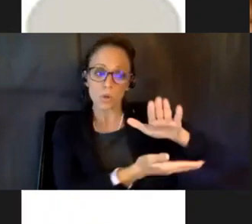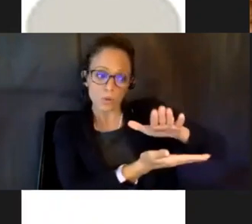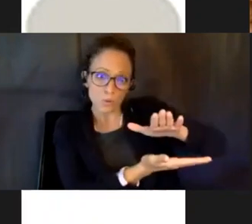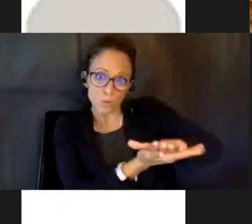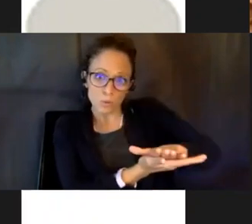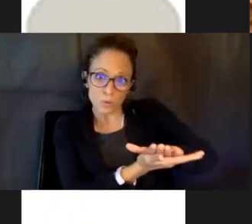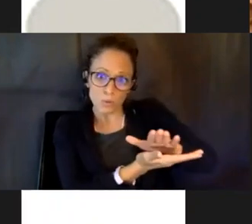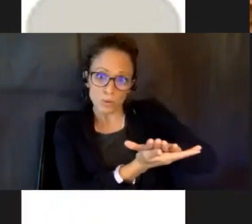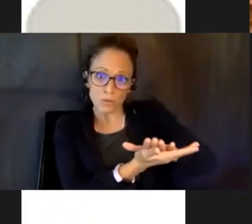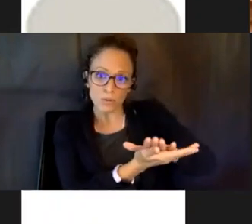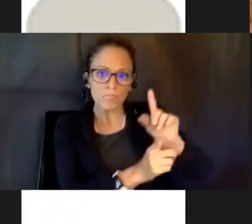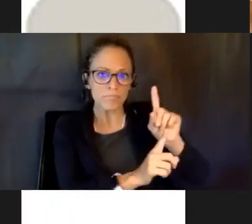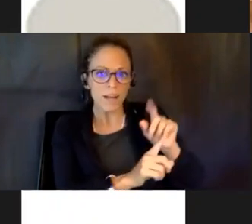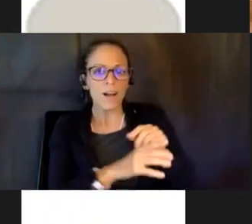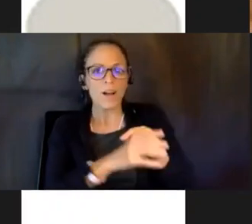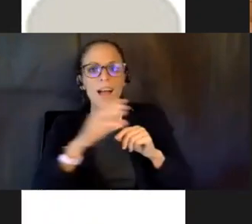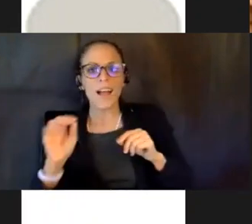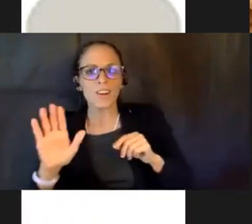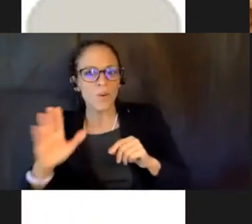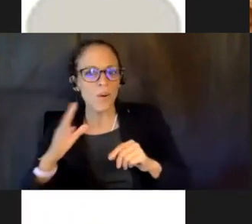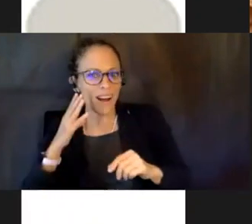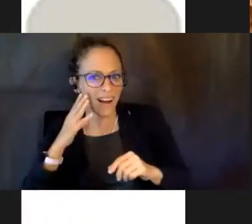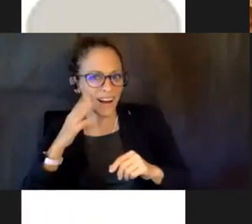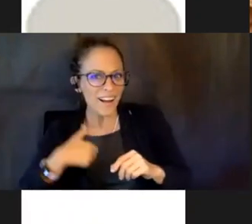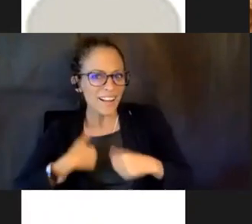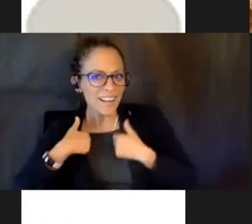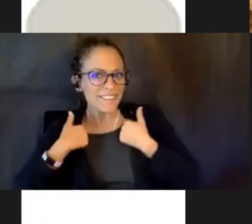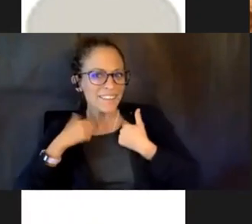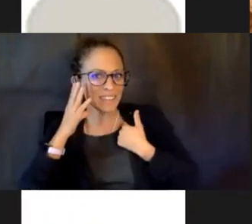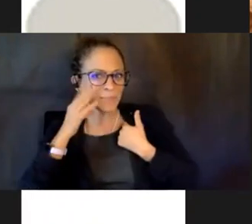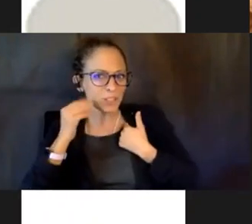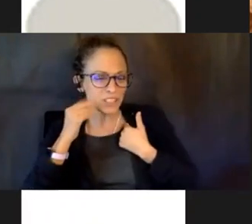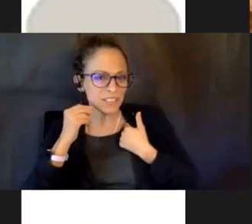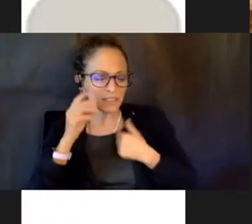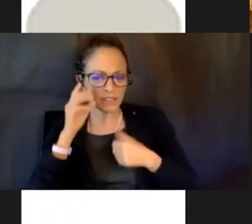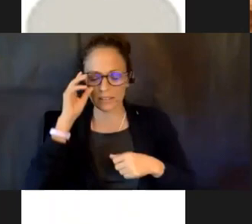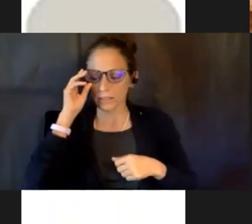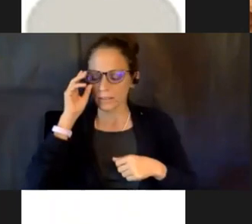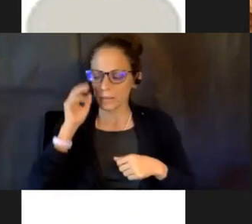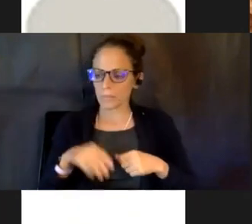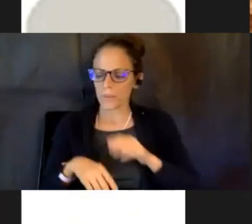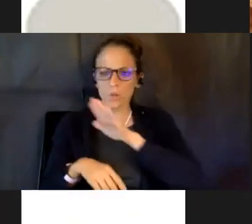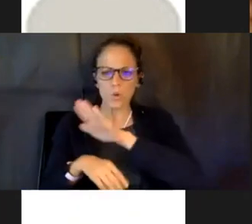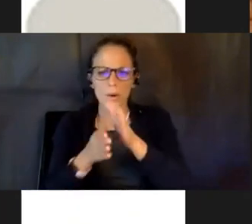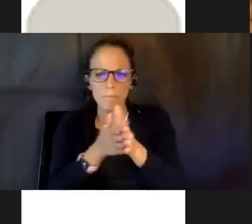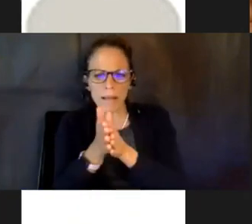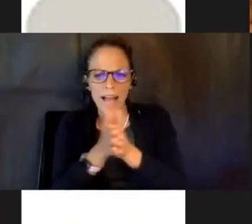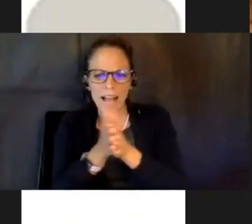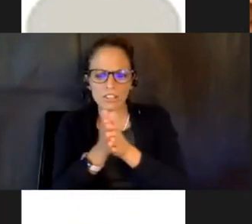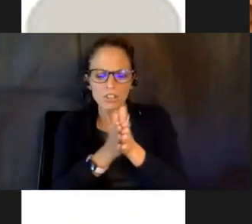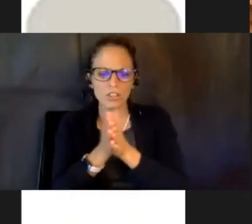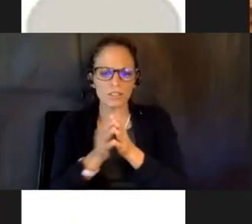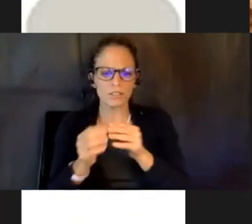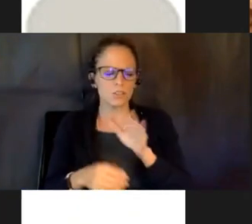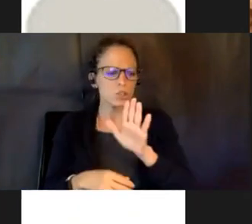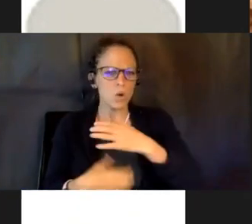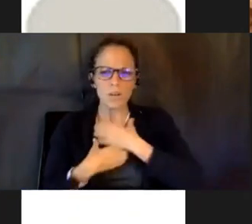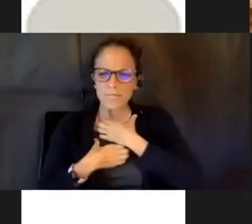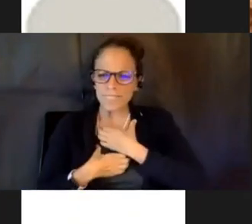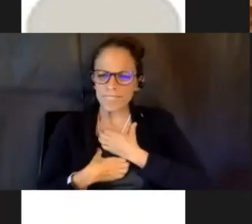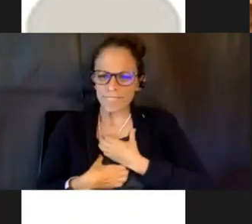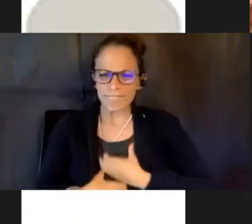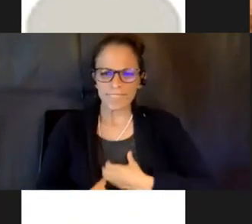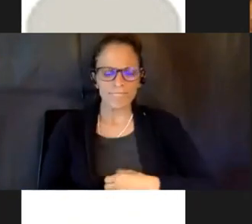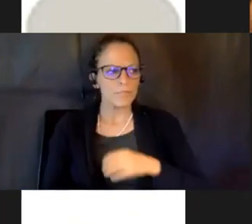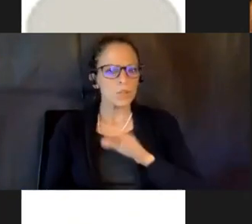being rigorous about your dreams, about your vision and your intention, your ability to articulate that,